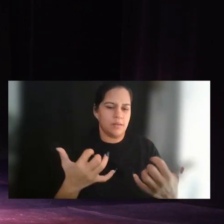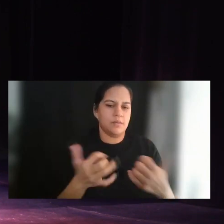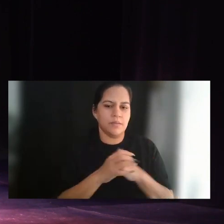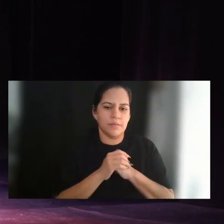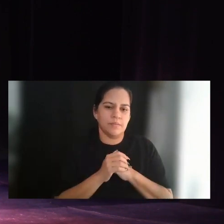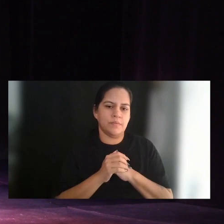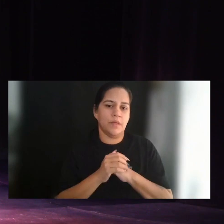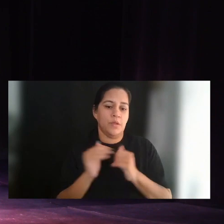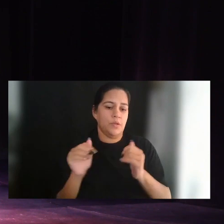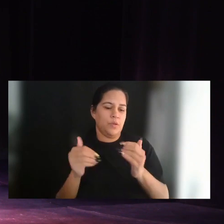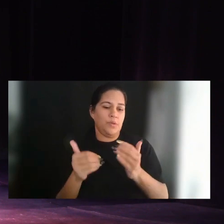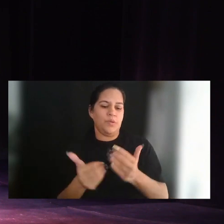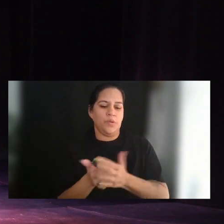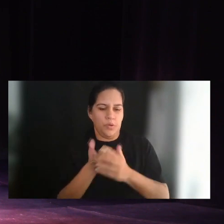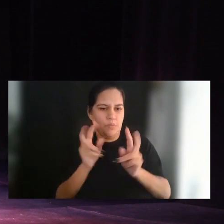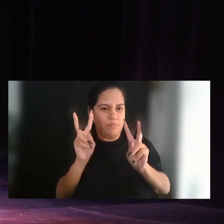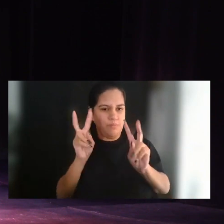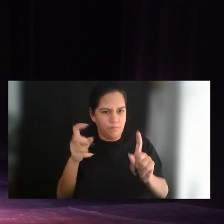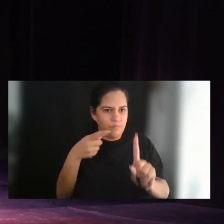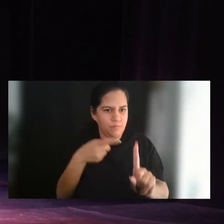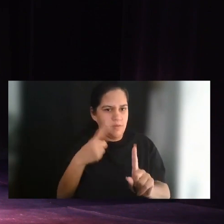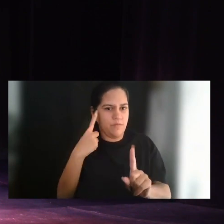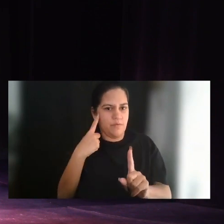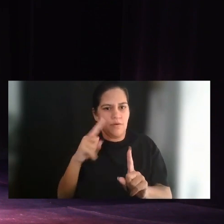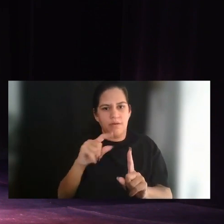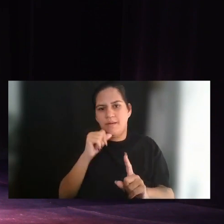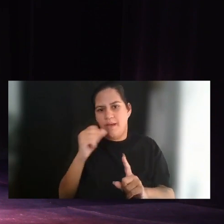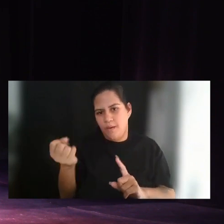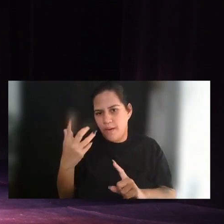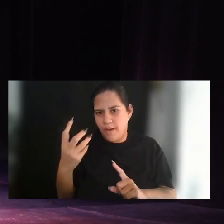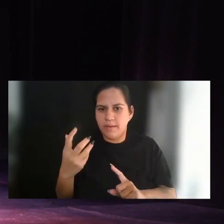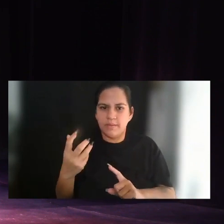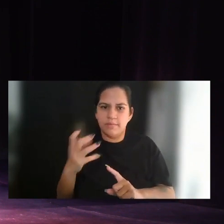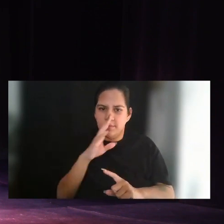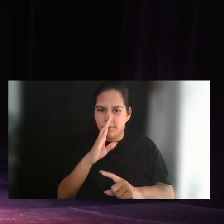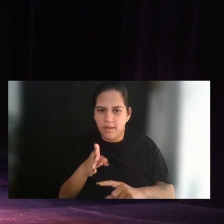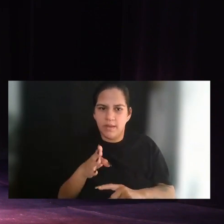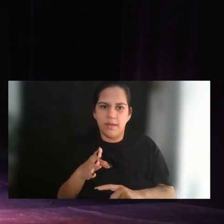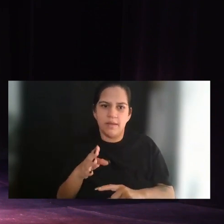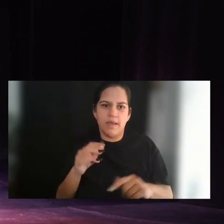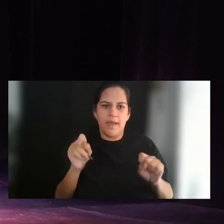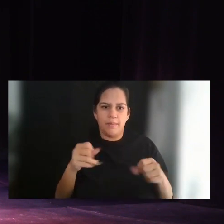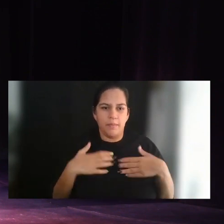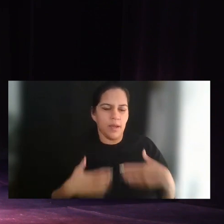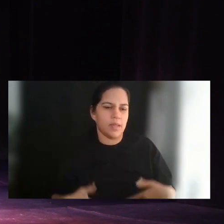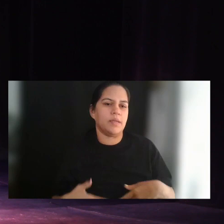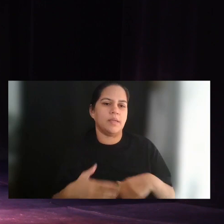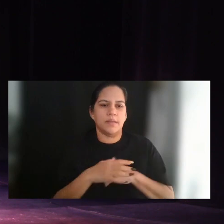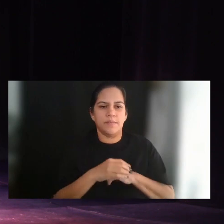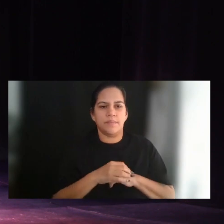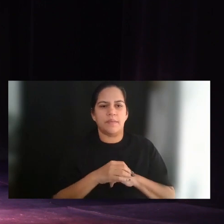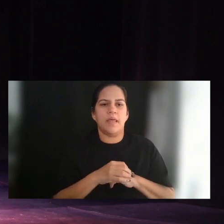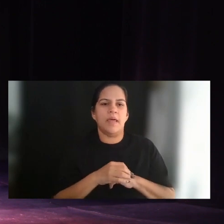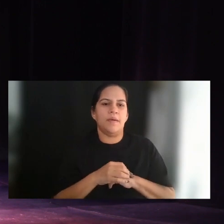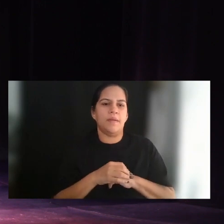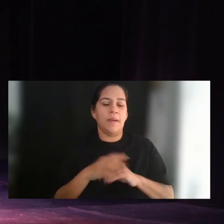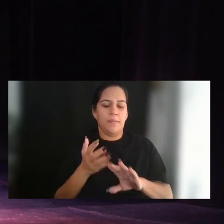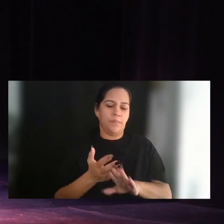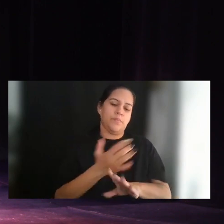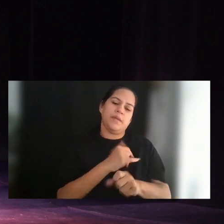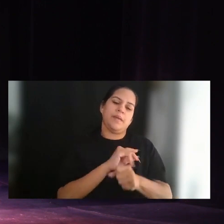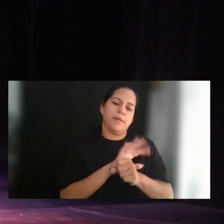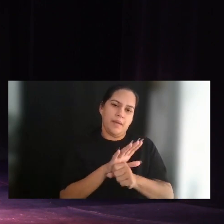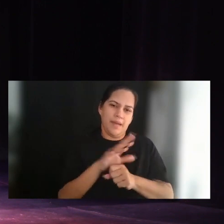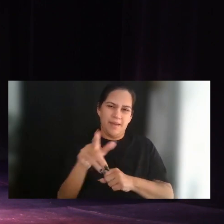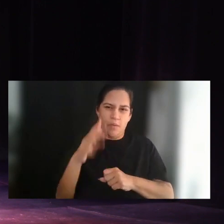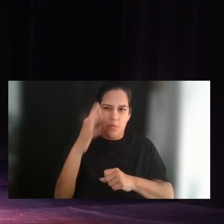stand-in for not white, straight, able-bodied. Now, pre-pandemic at Why Not, we had mostly been touring small